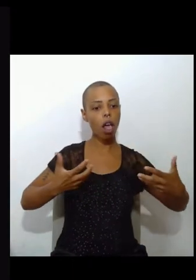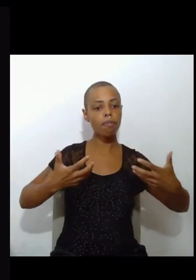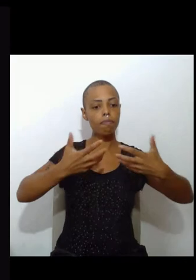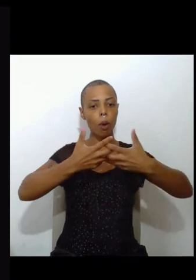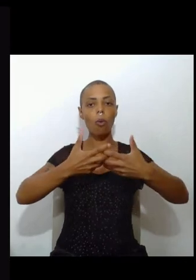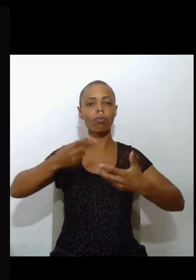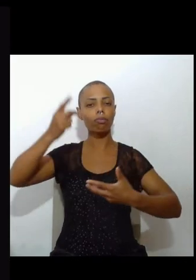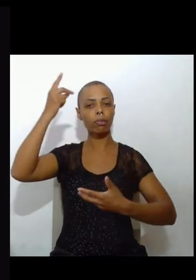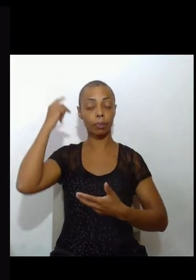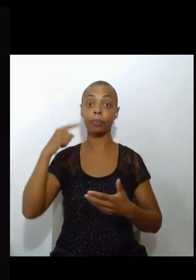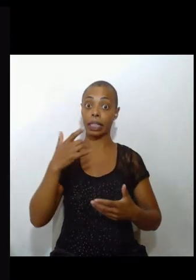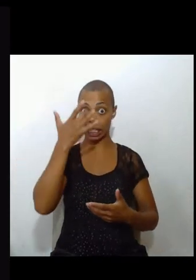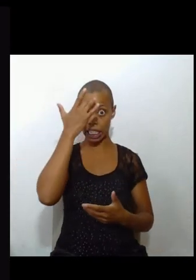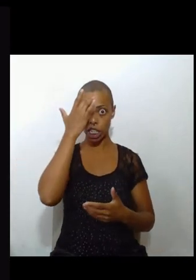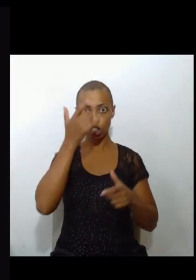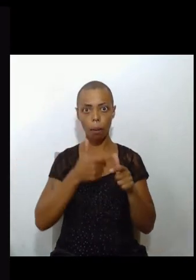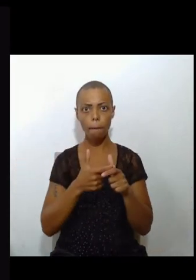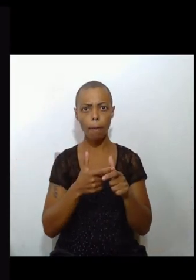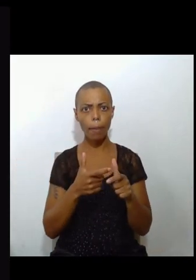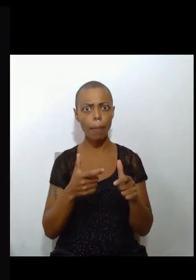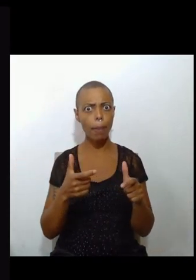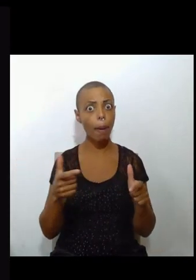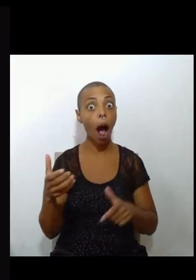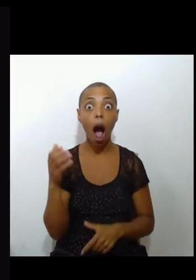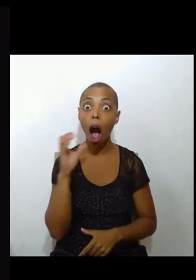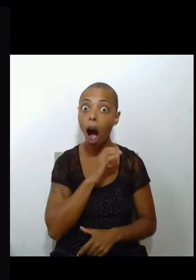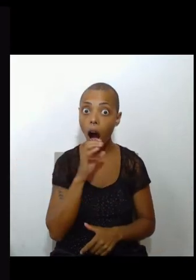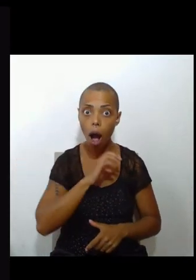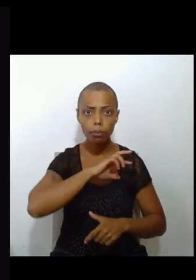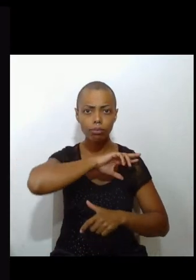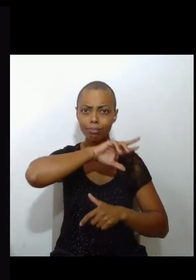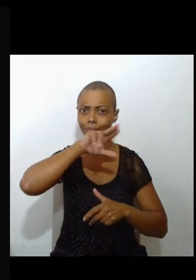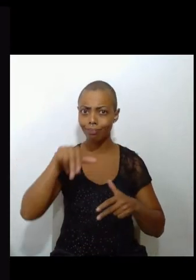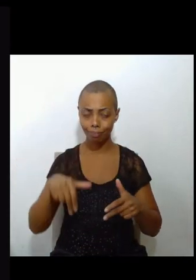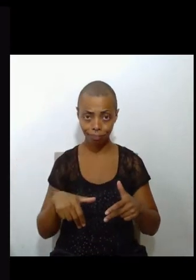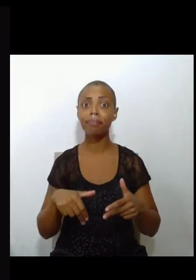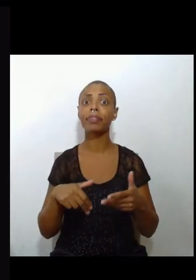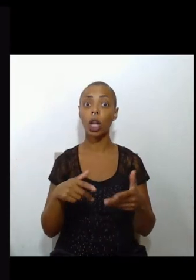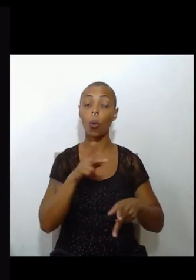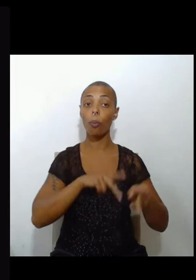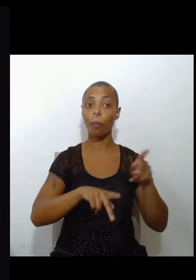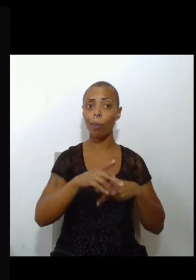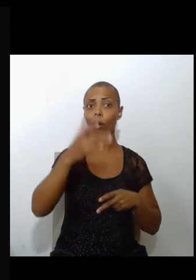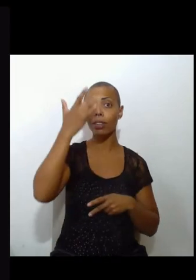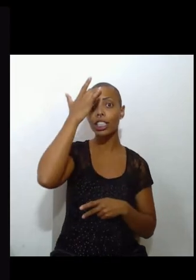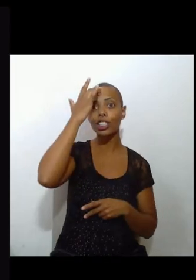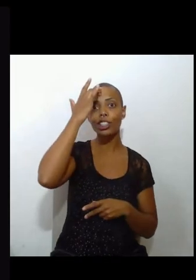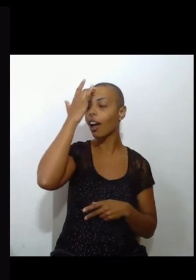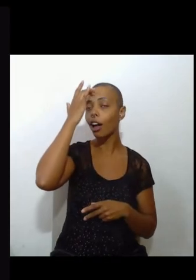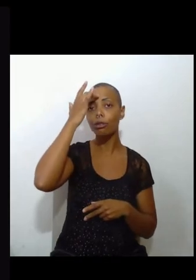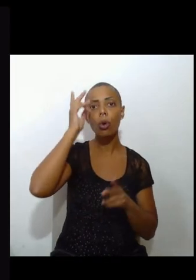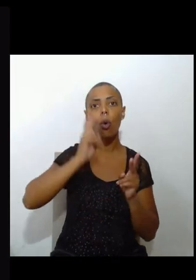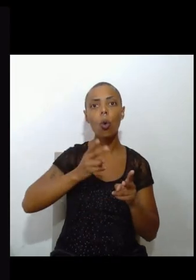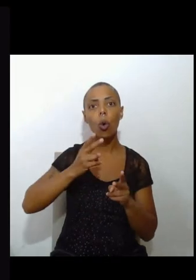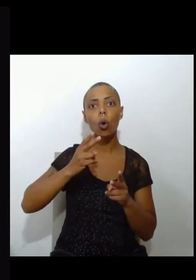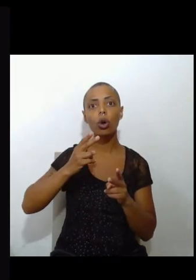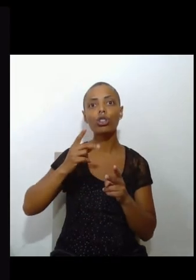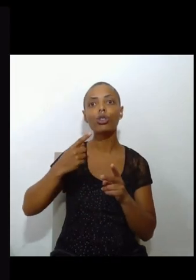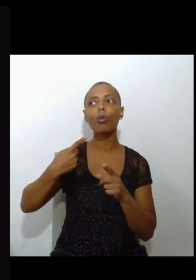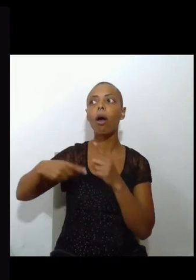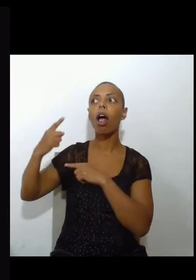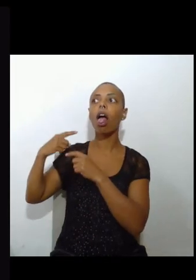but the people in India are still very stuck in time especially with related to